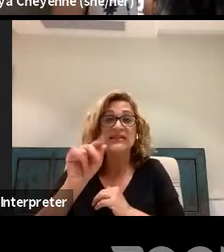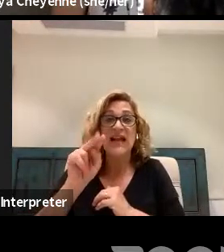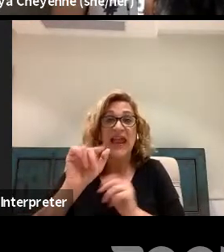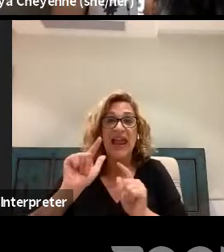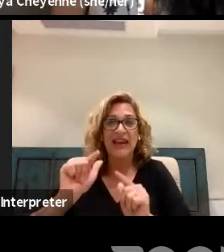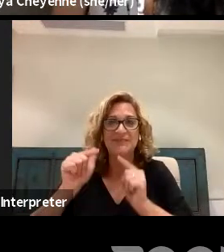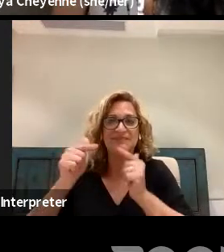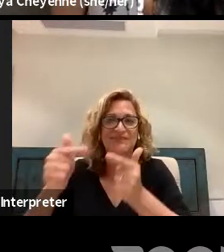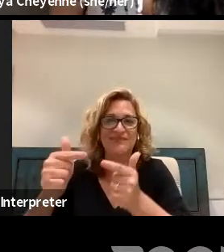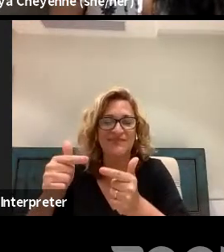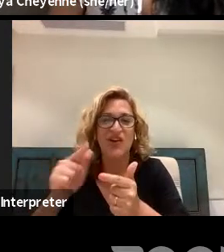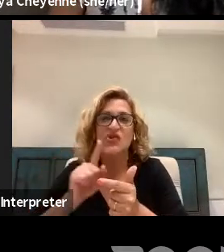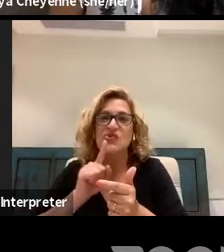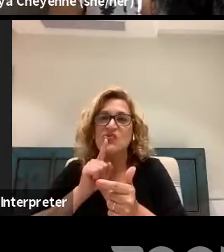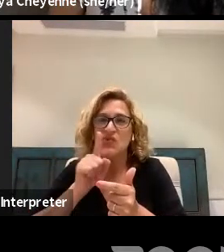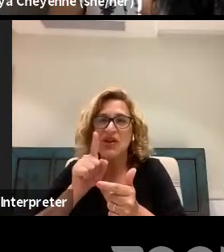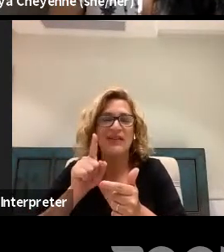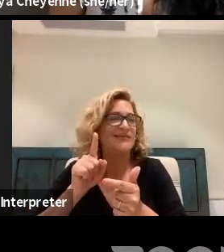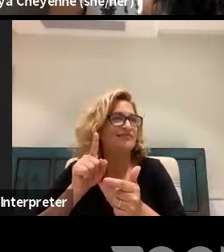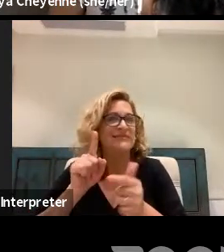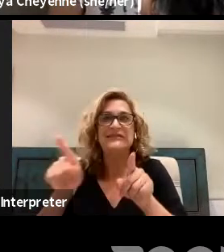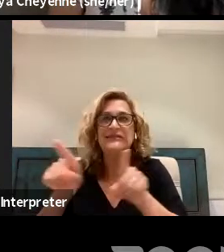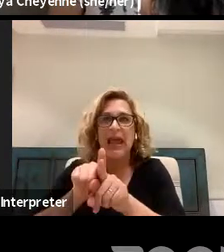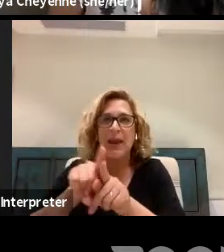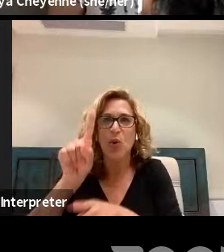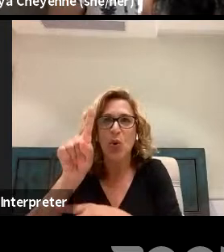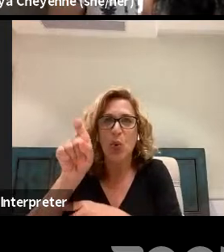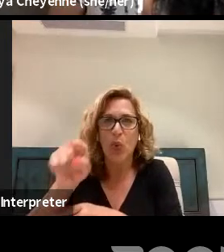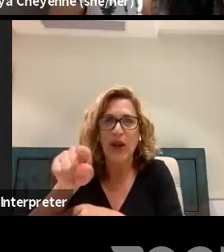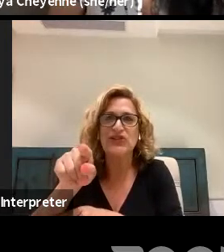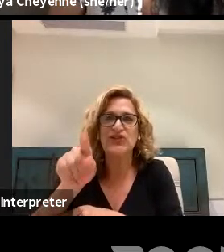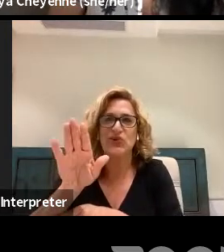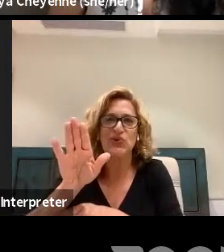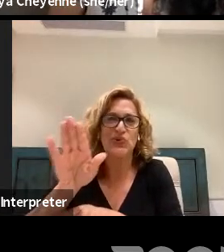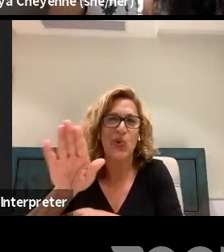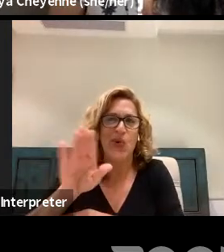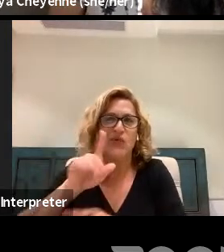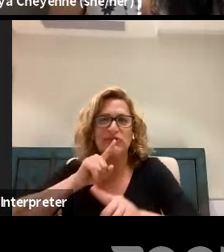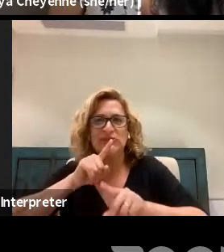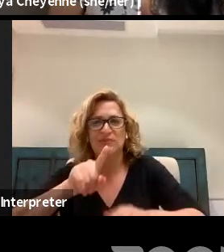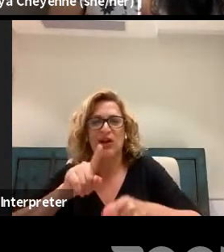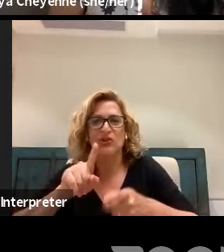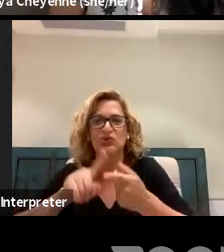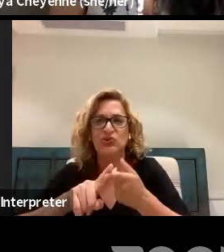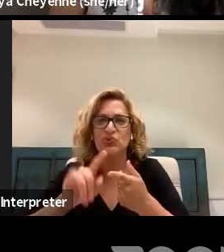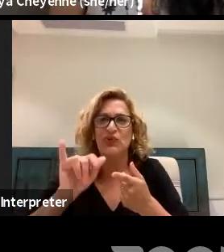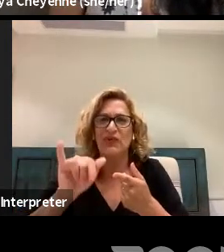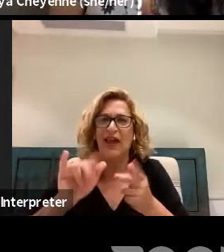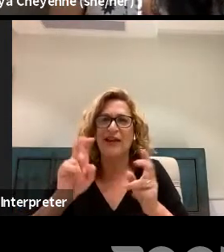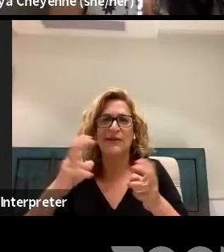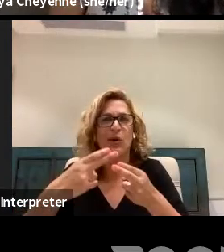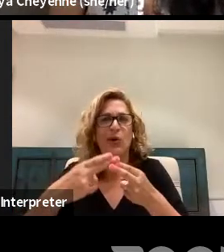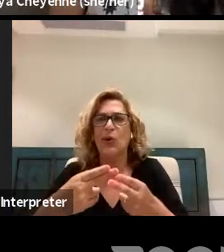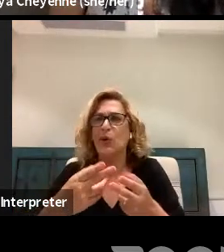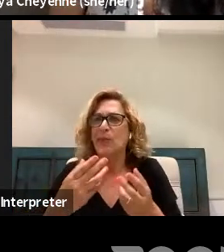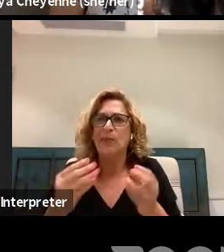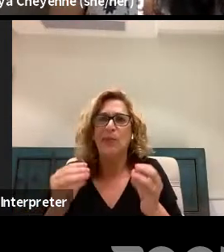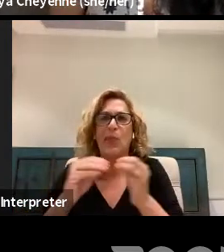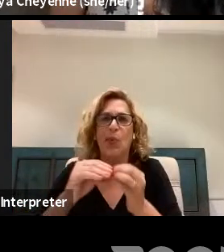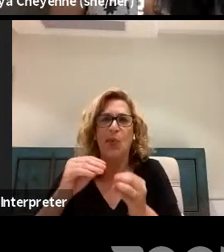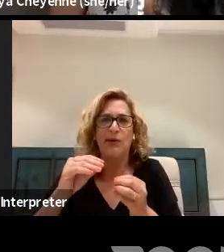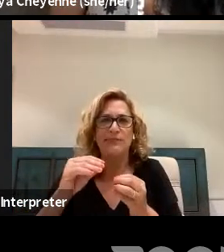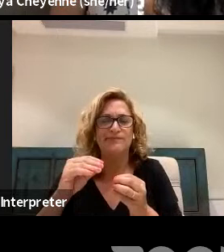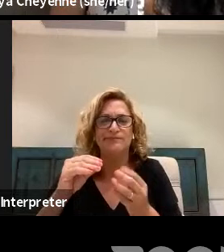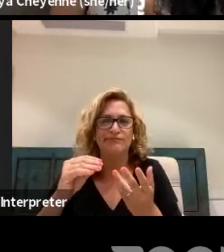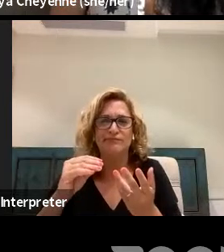thinking about that movement away from patronage and deficit to more, and I don't even want to say